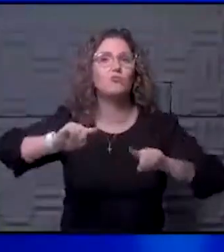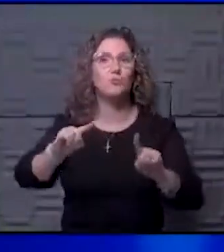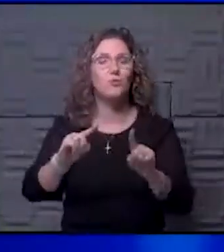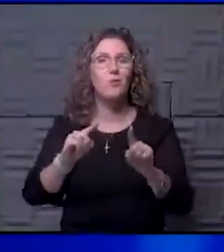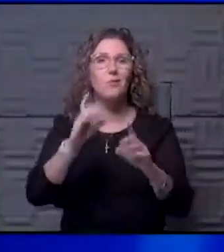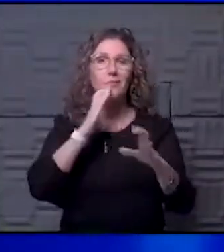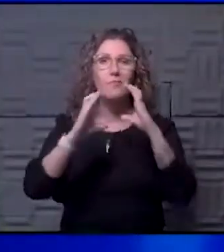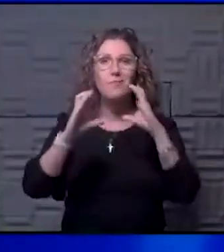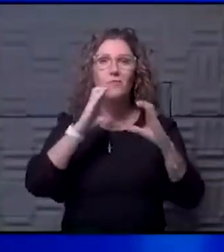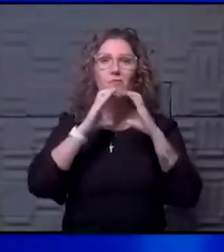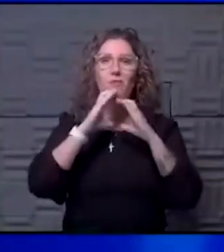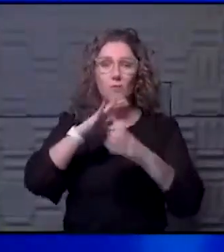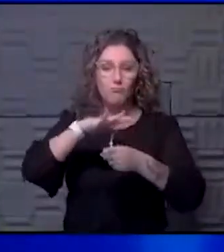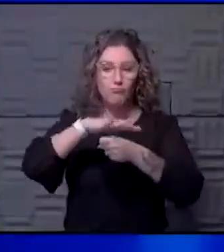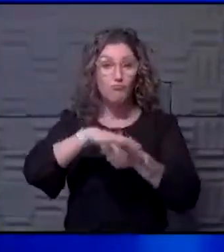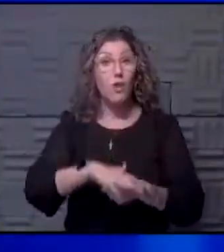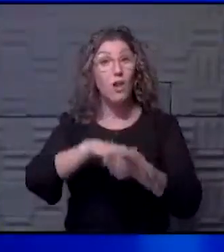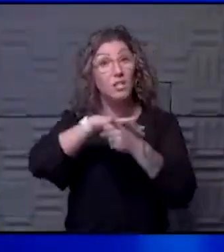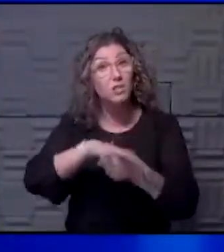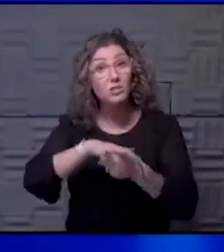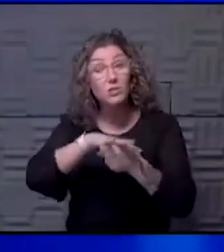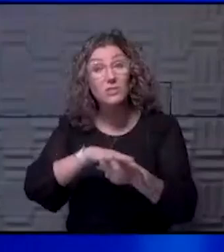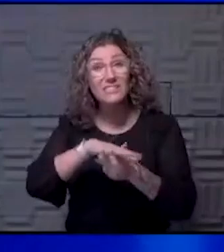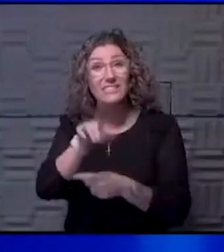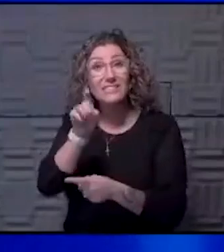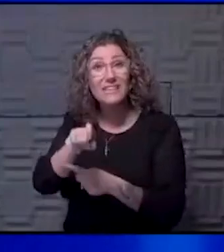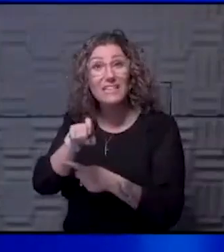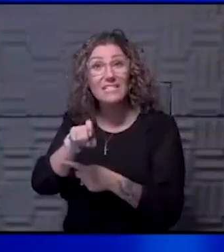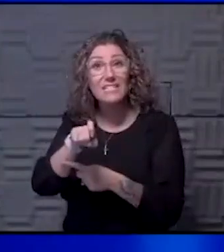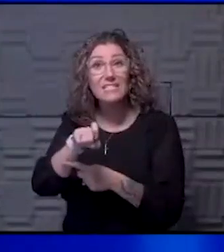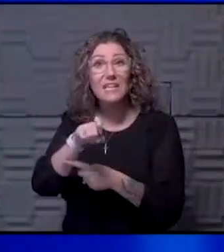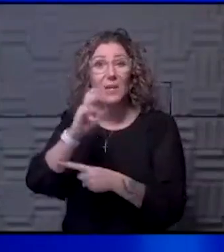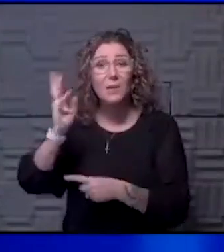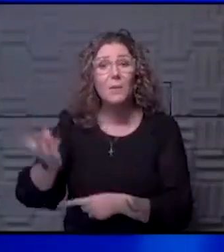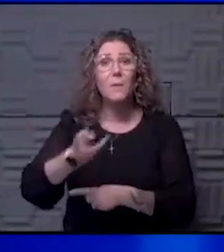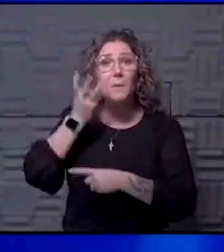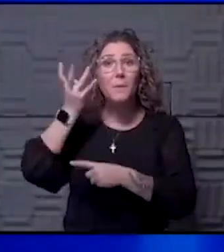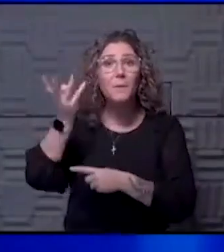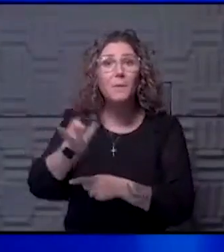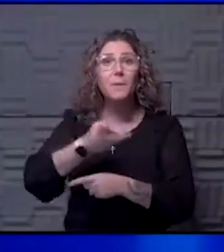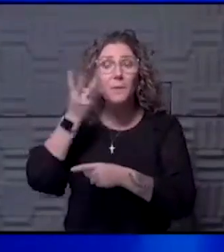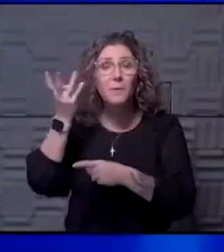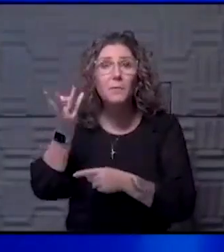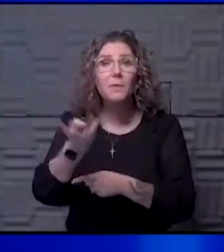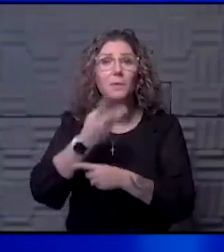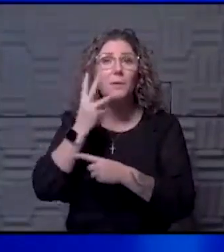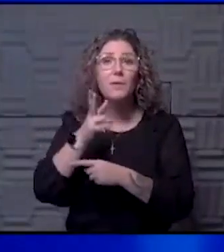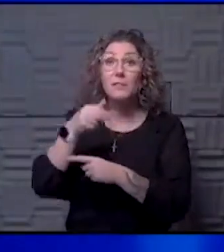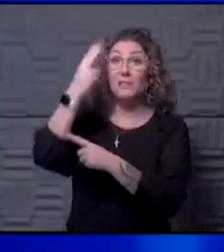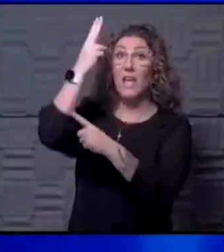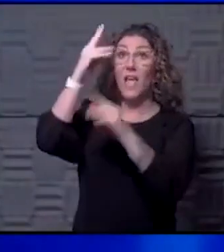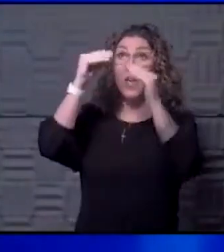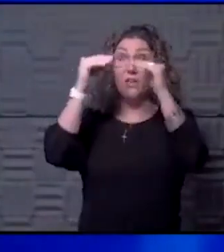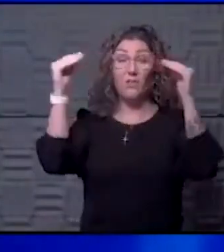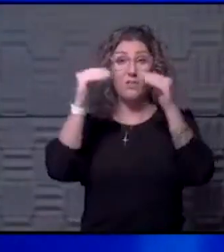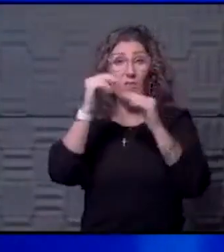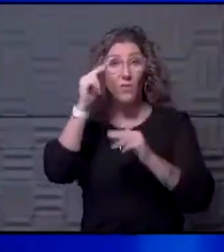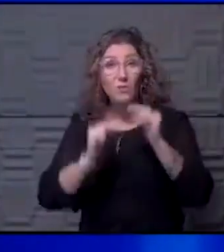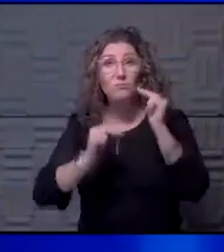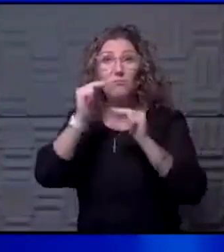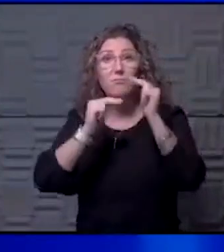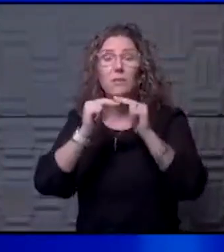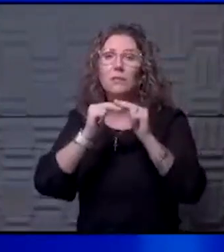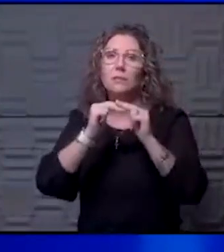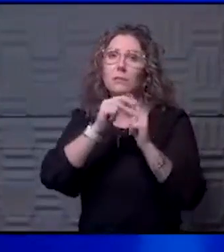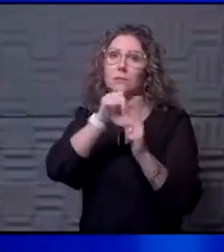is that the pressure necessary to deliver oxygen to higher floors in buildings has been a problem specifically in